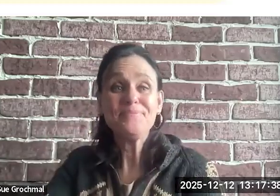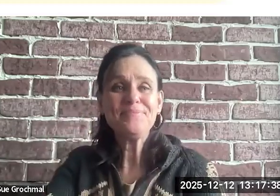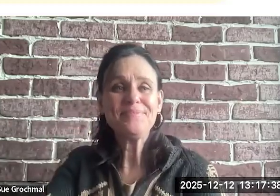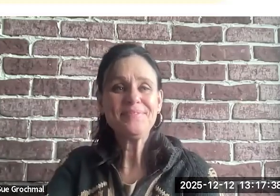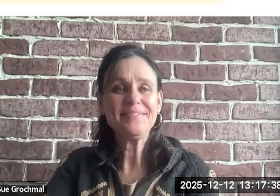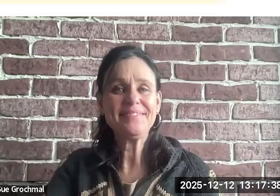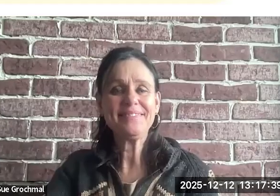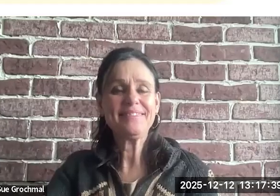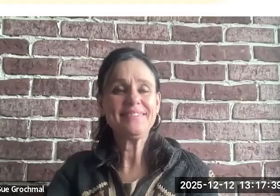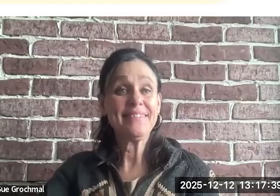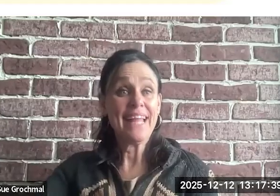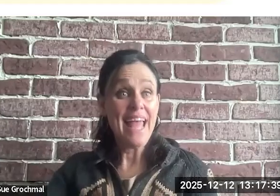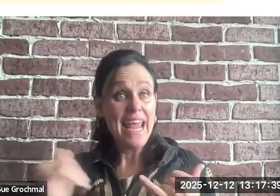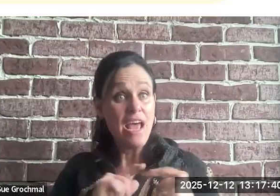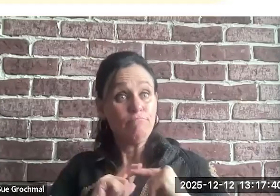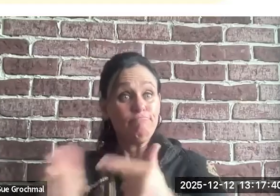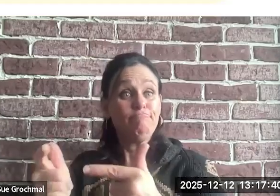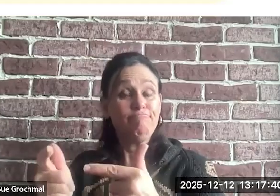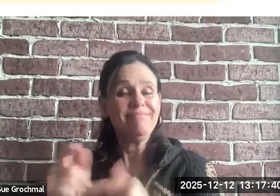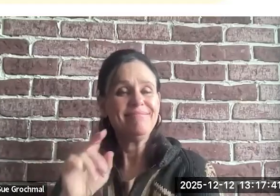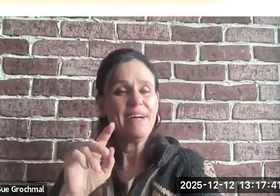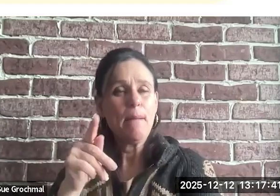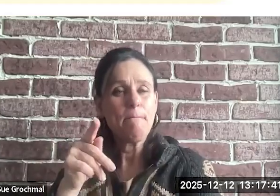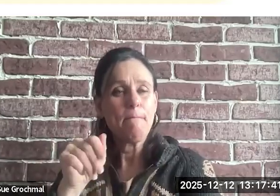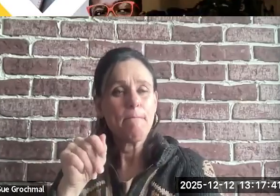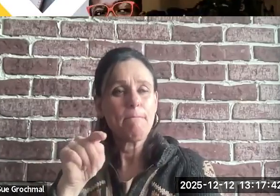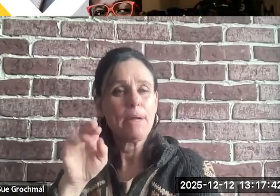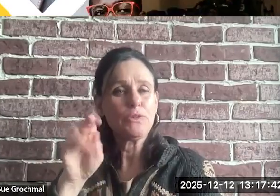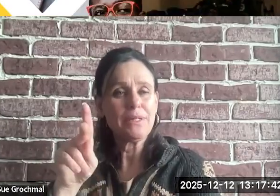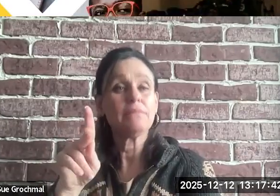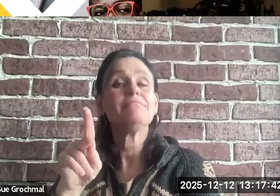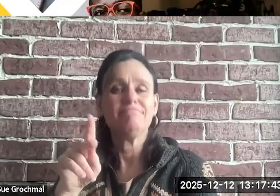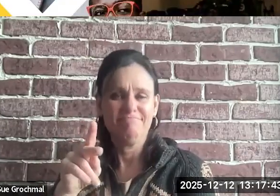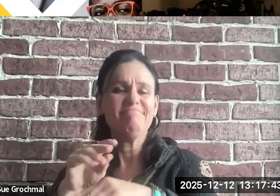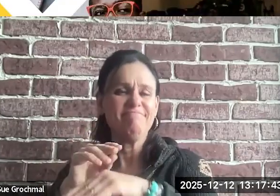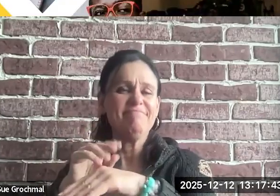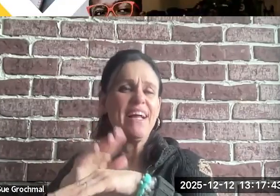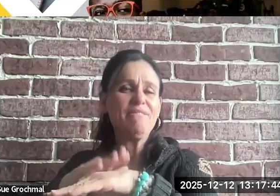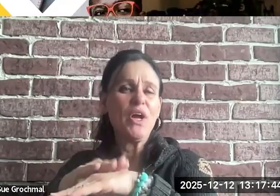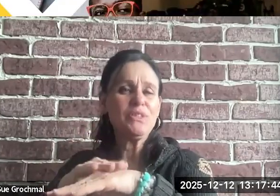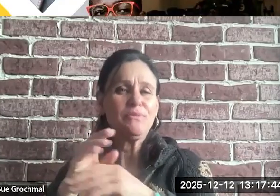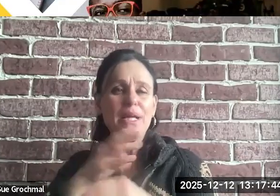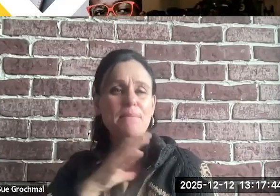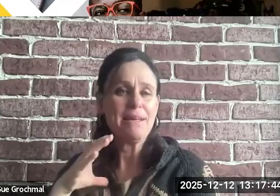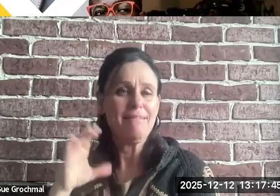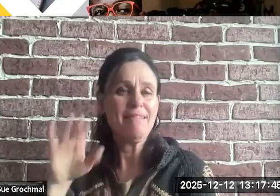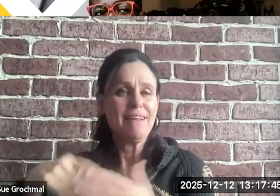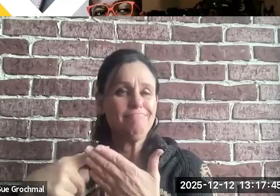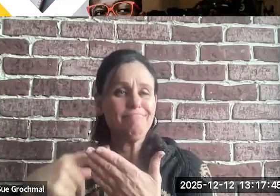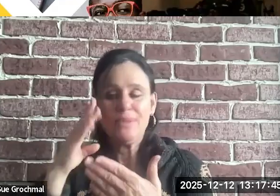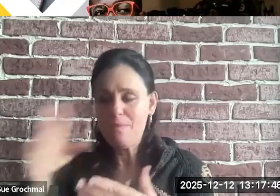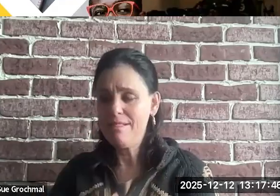And now I'll hand it over to Patrick. He will be discussing our advisory committee, which plays a crucial role in our